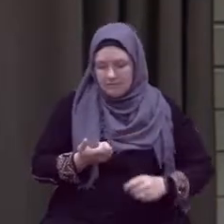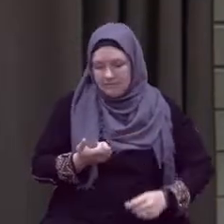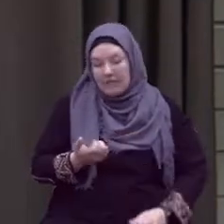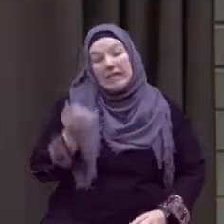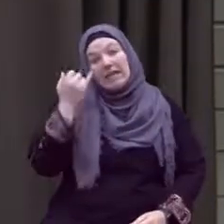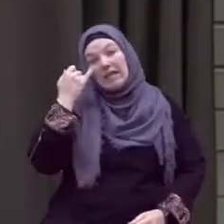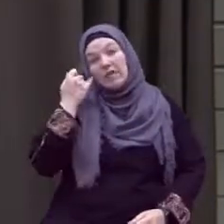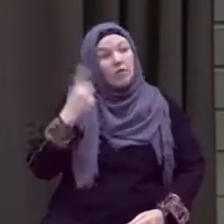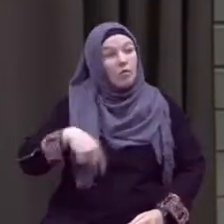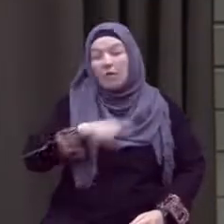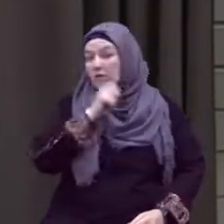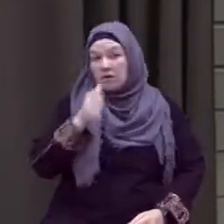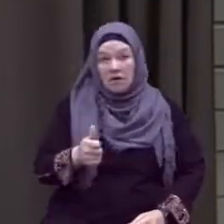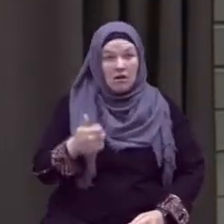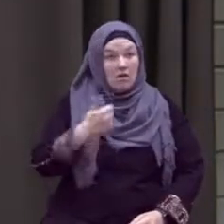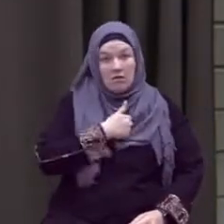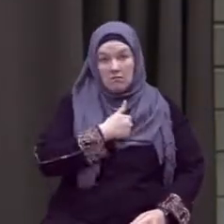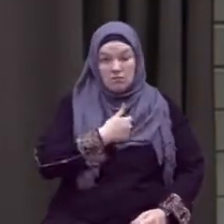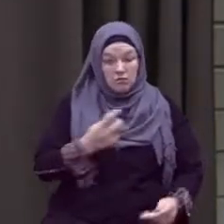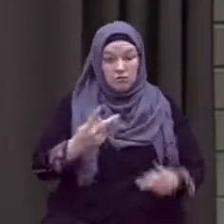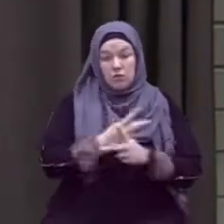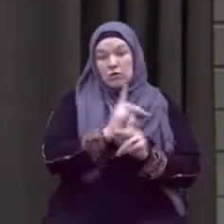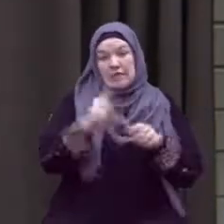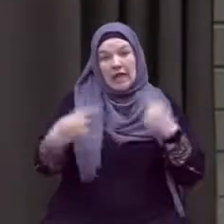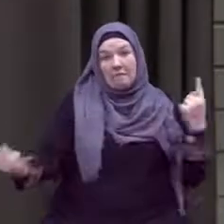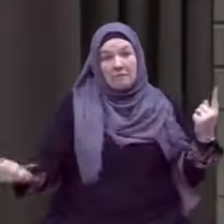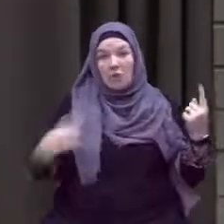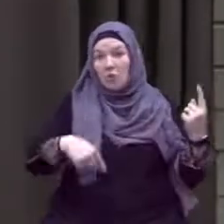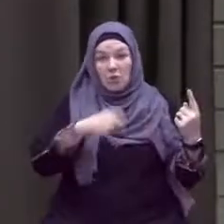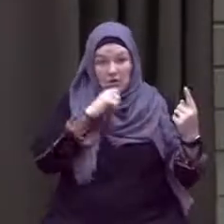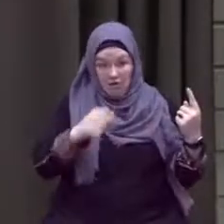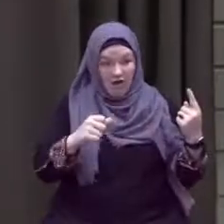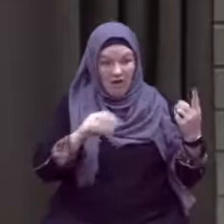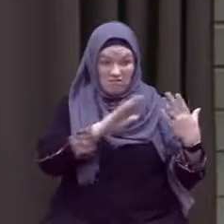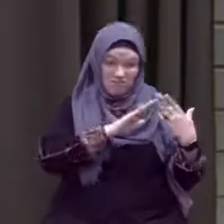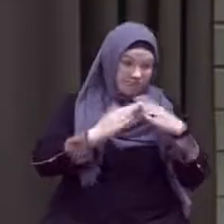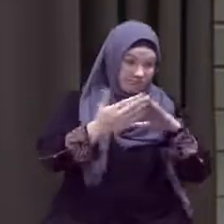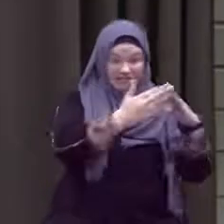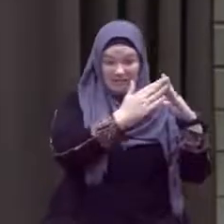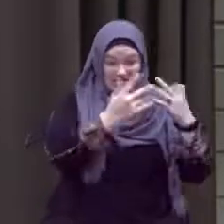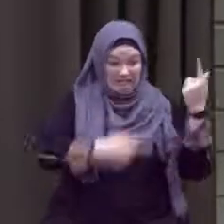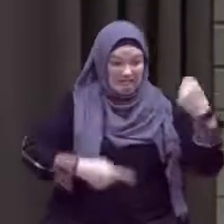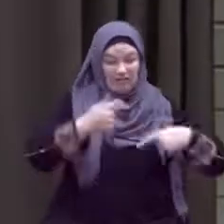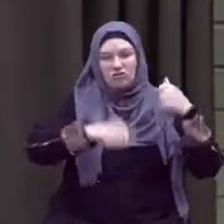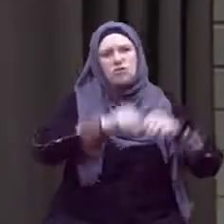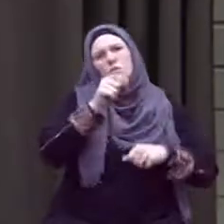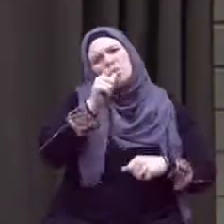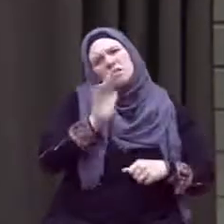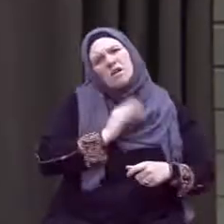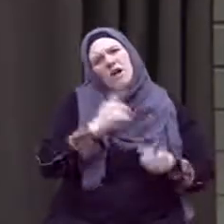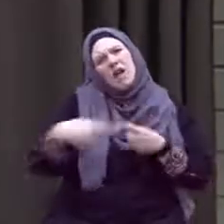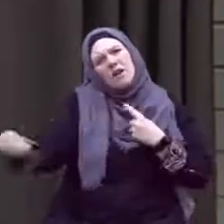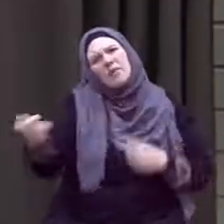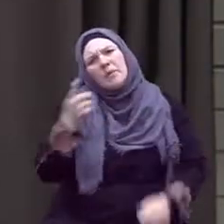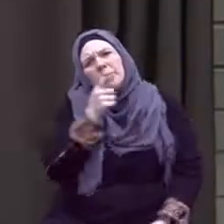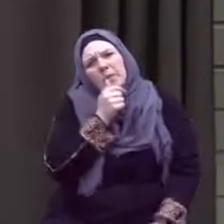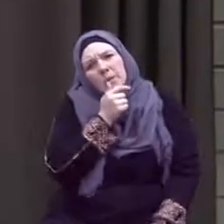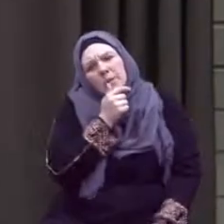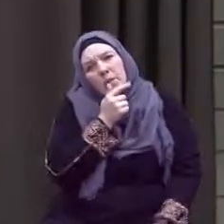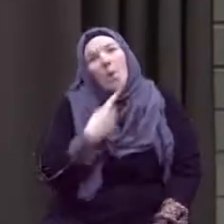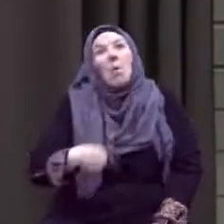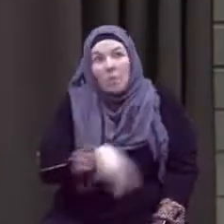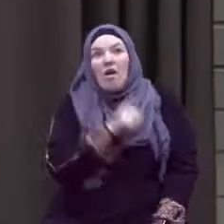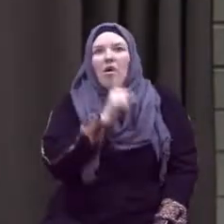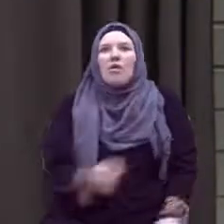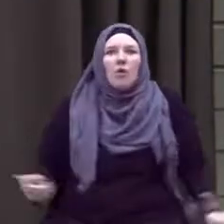If we are not our own worst enemies, then what is? Who is our enemy? We are the